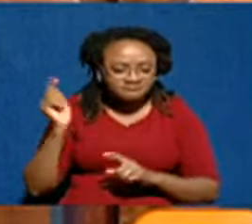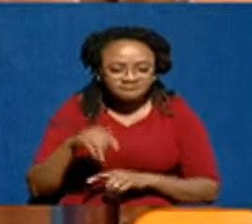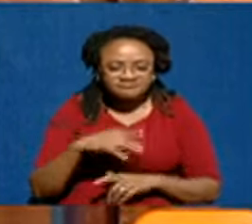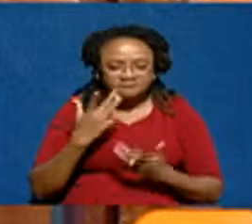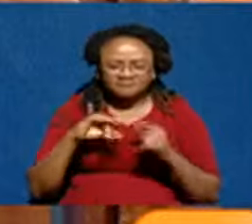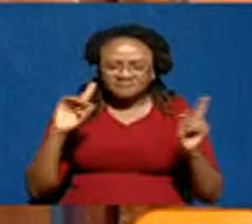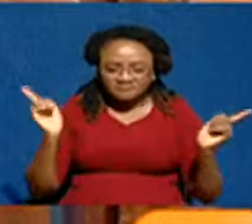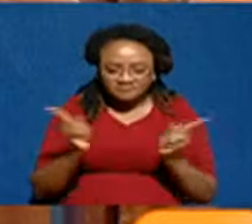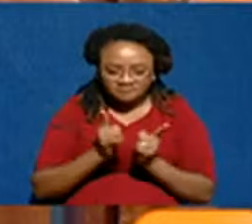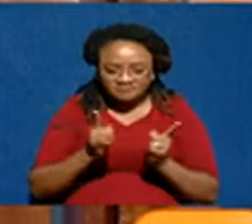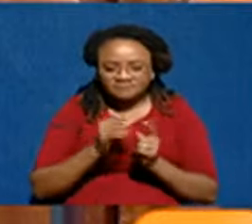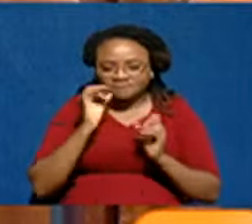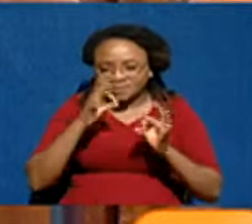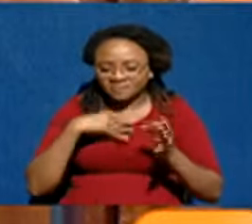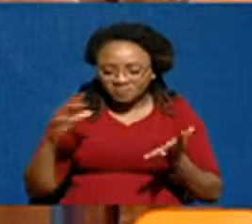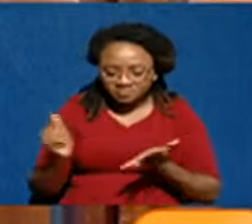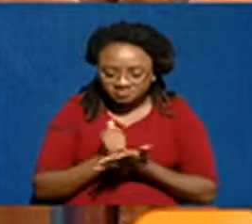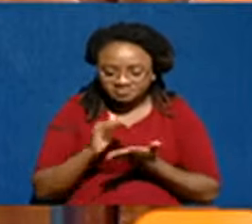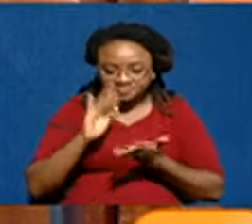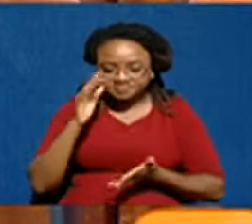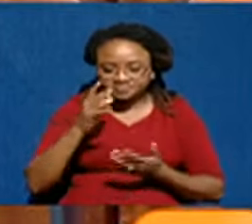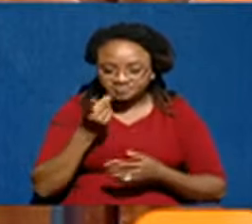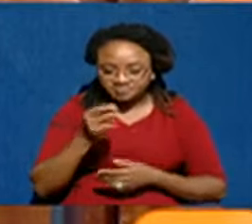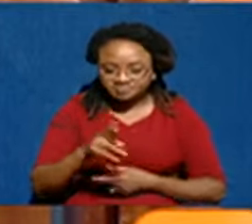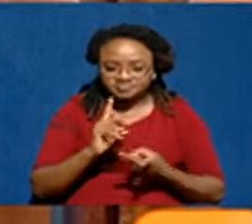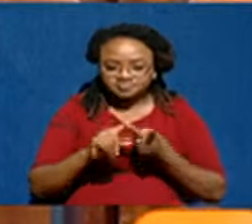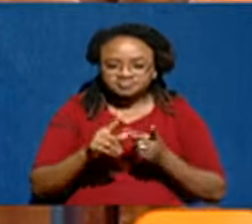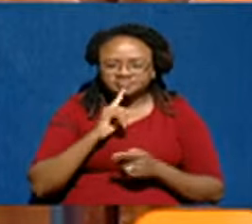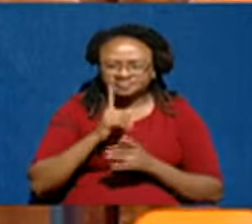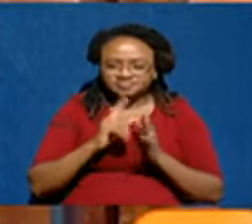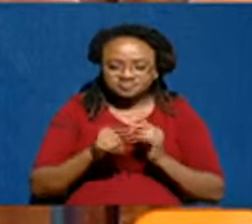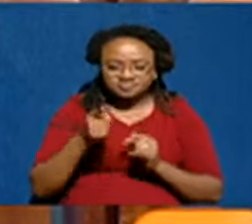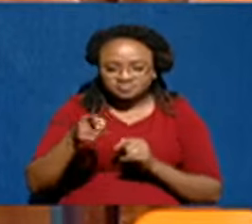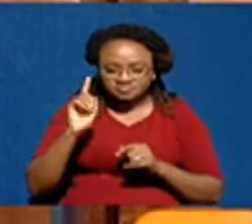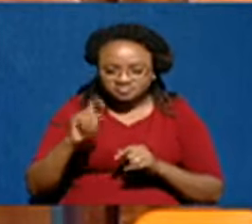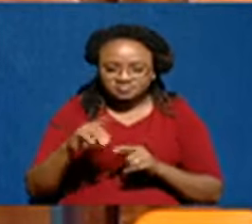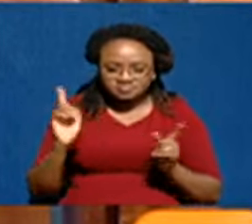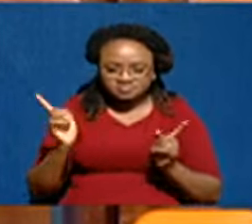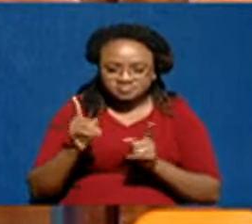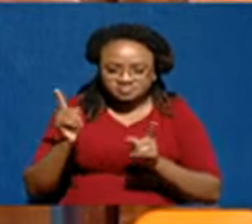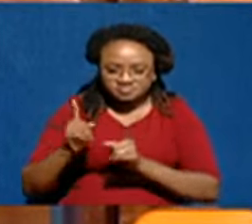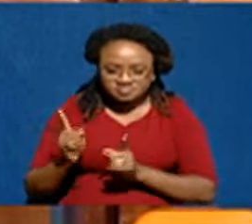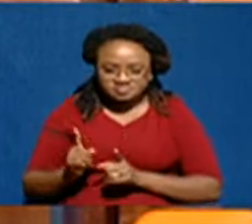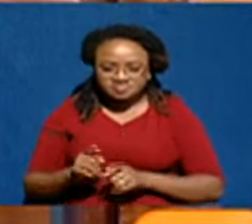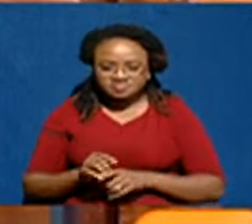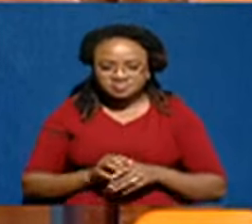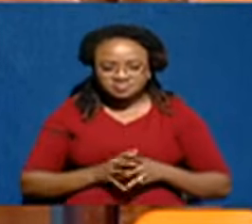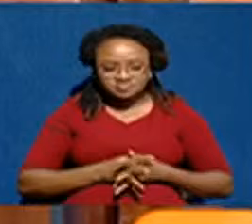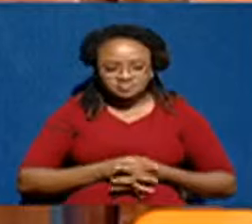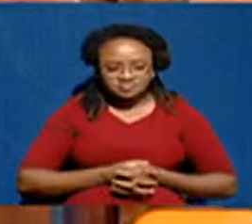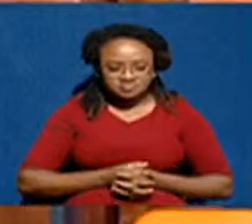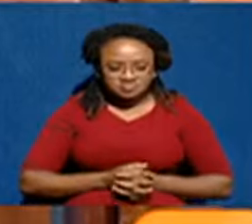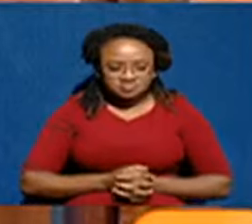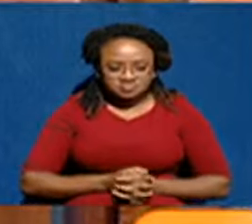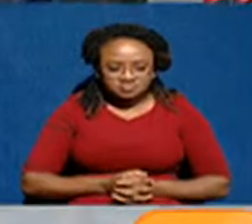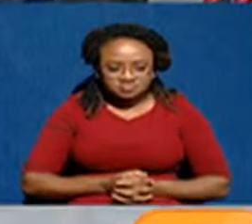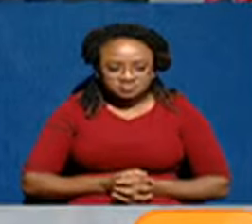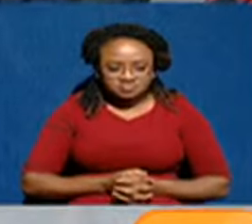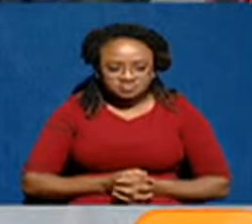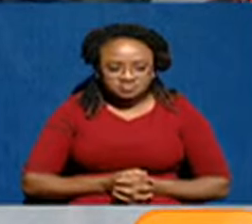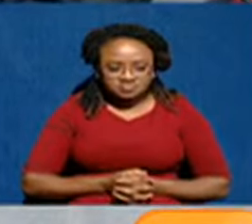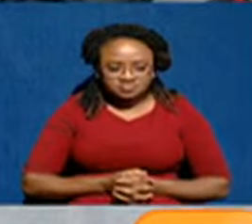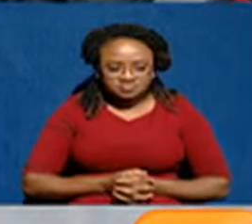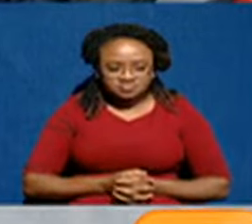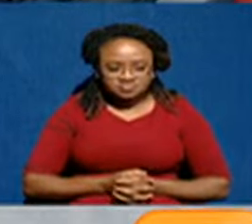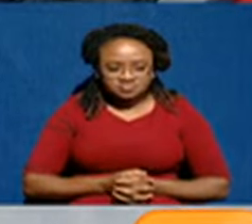lower. Instead of being told that the clinic has to be 3 months, it has to be shortened. Mm. That's the essence. Okay. Pius, let me go to you and ask you real